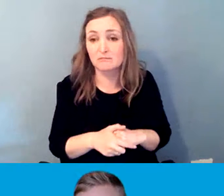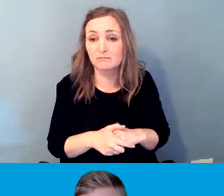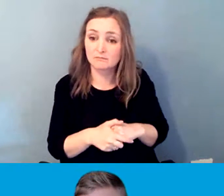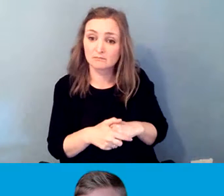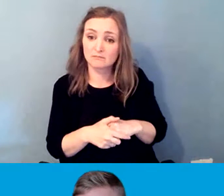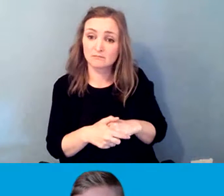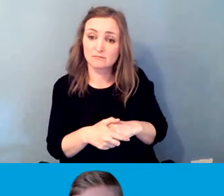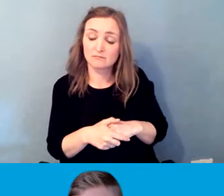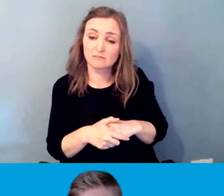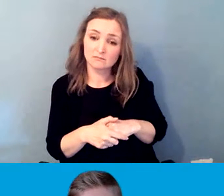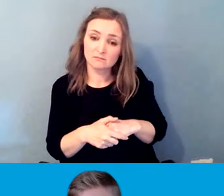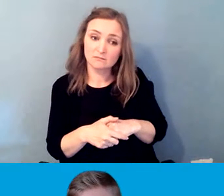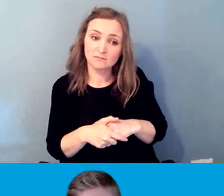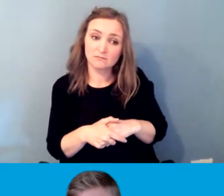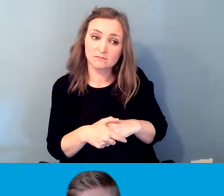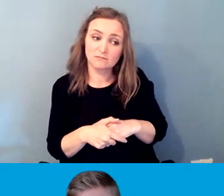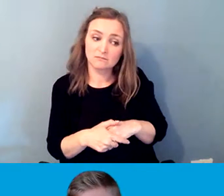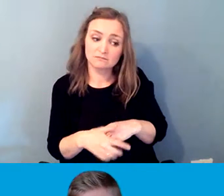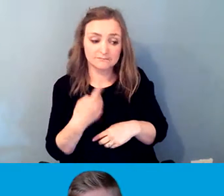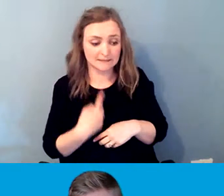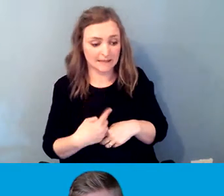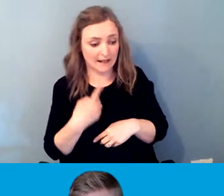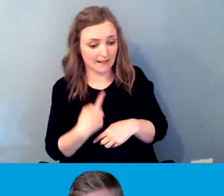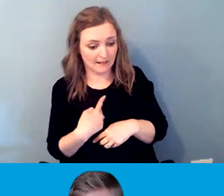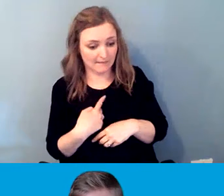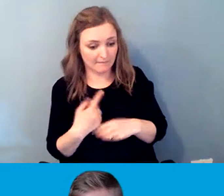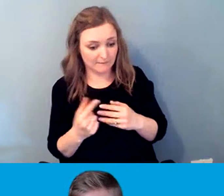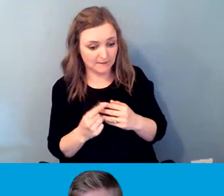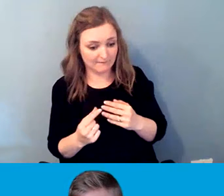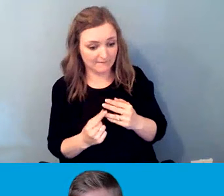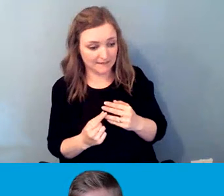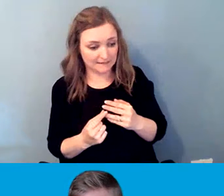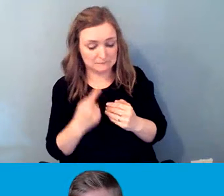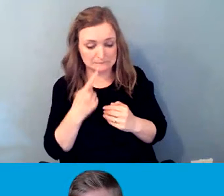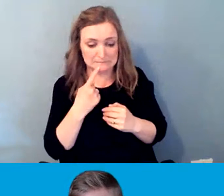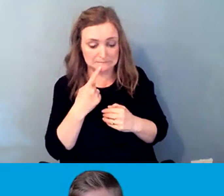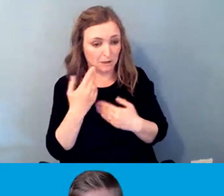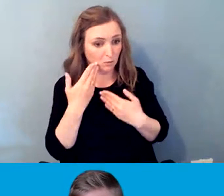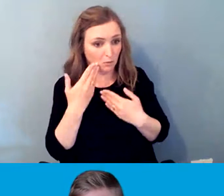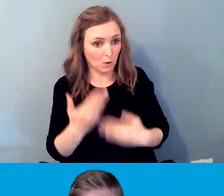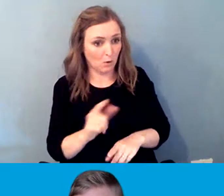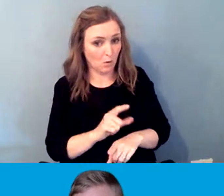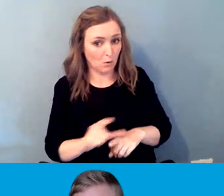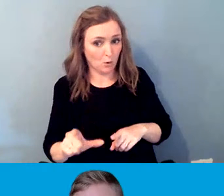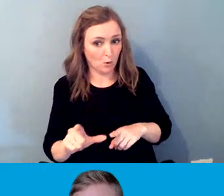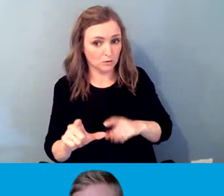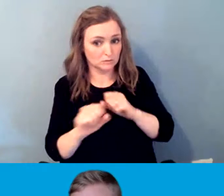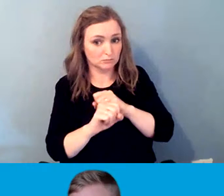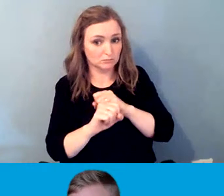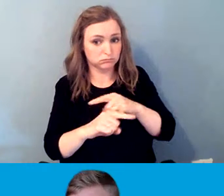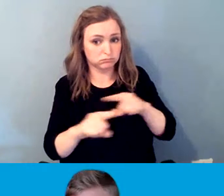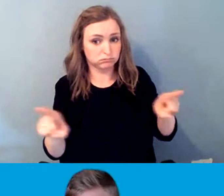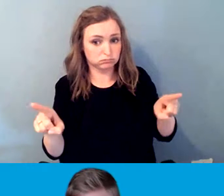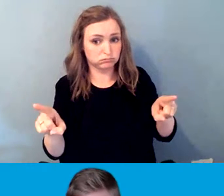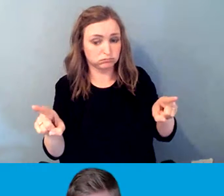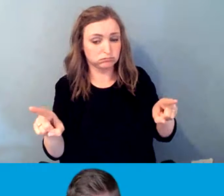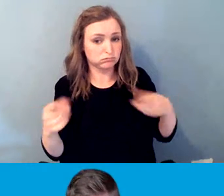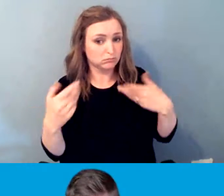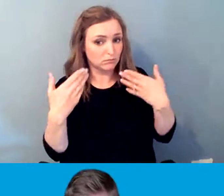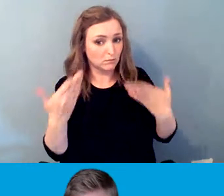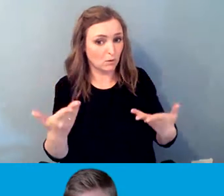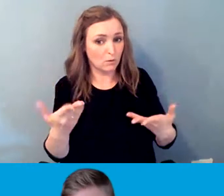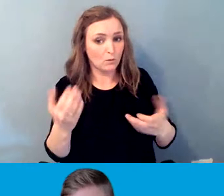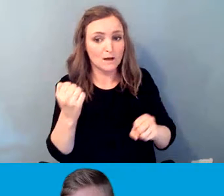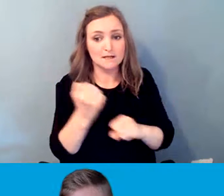Well, I don't know the specifics about whether that course is being used, Leslie, but